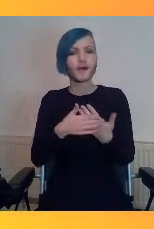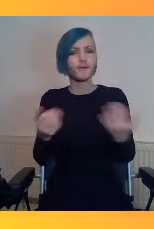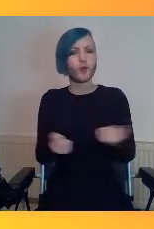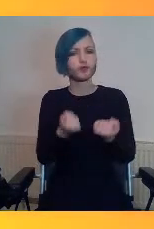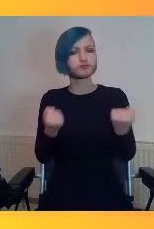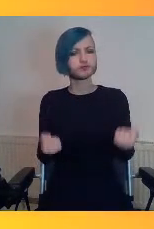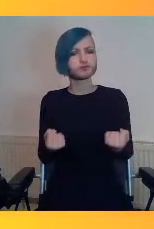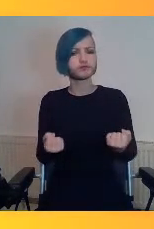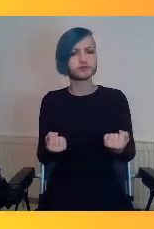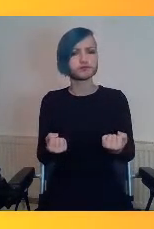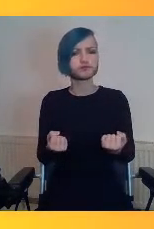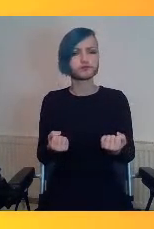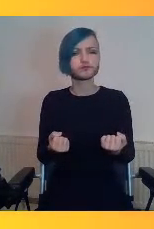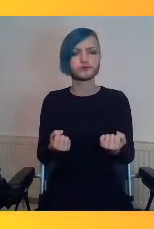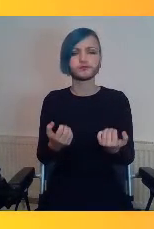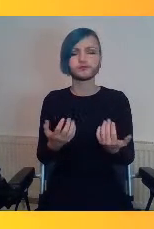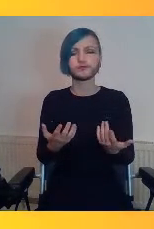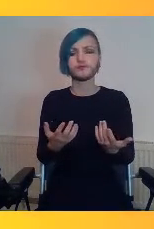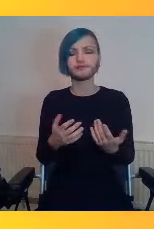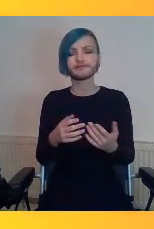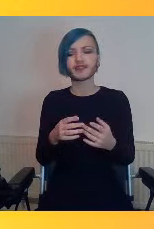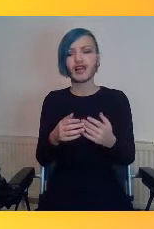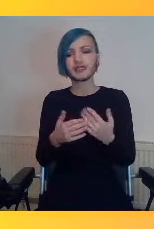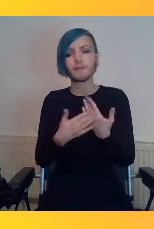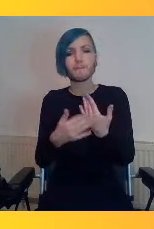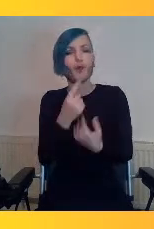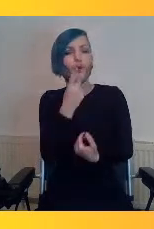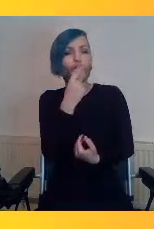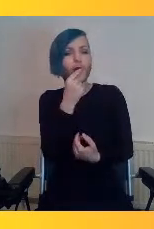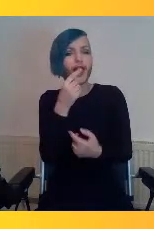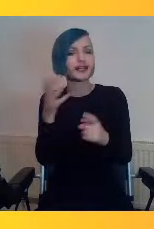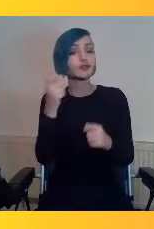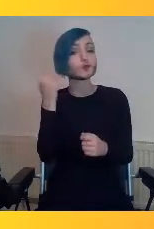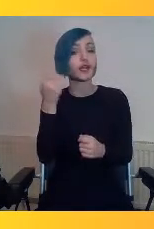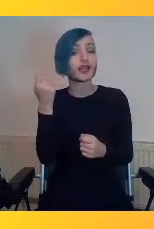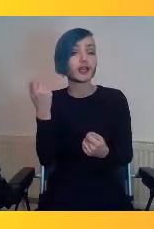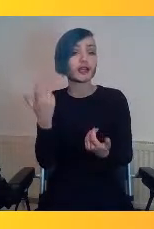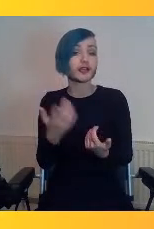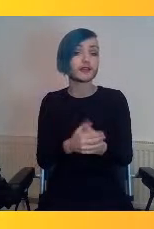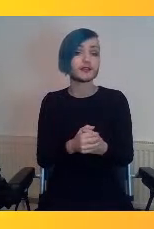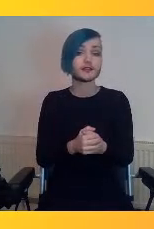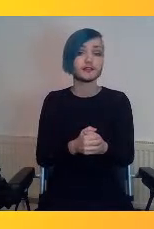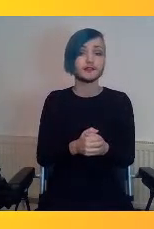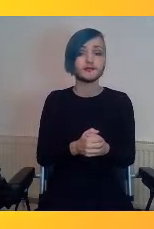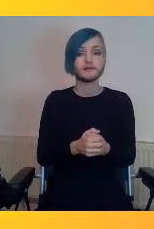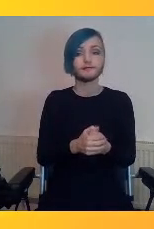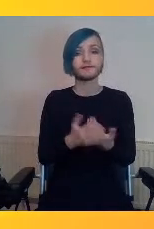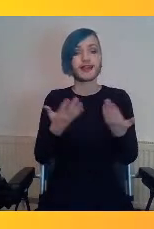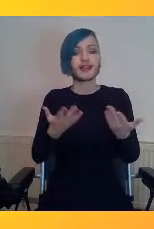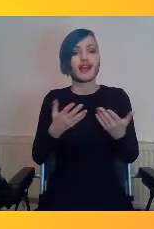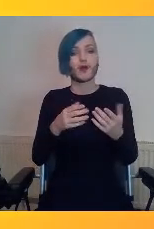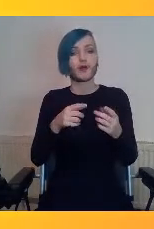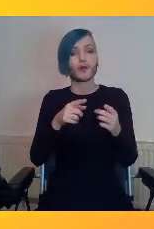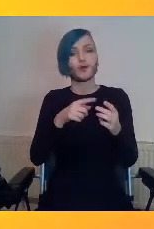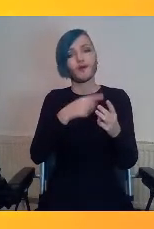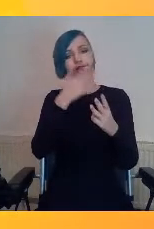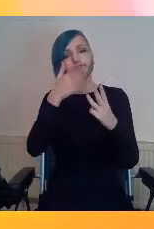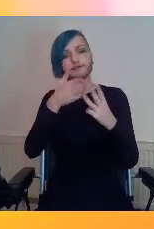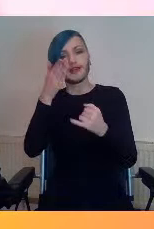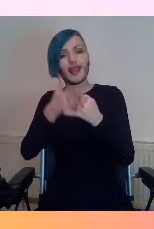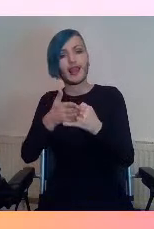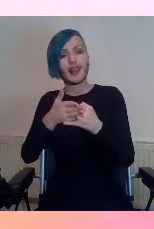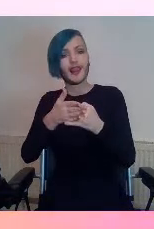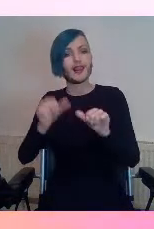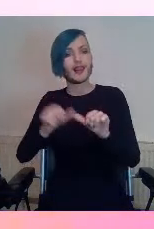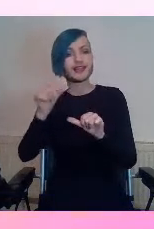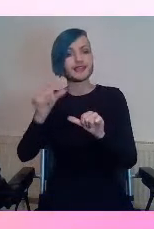had a bigger prospect to win. And now we've got the last stage of the presidential election,